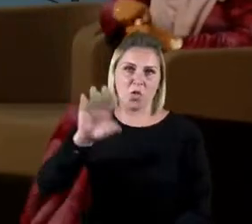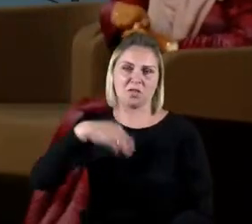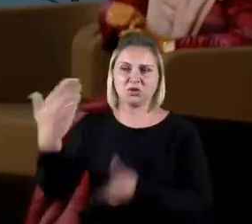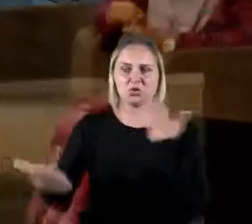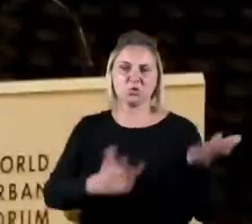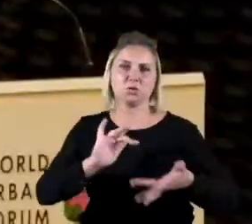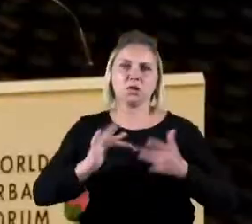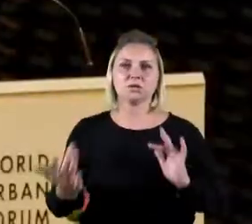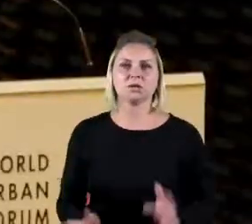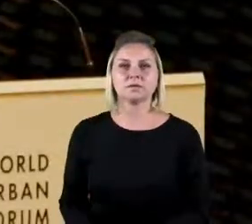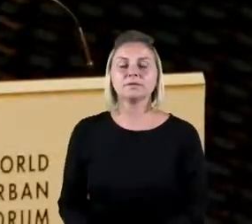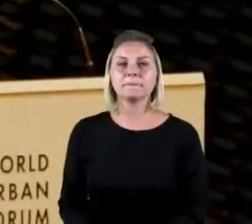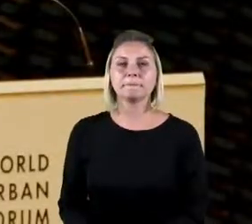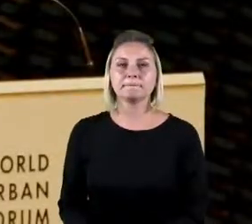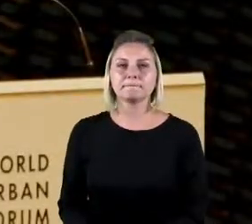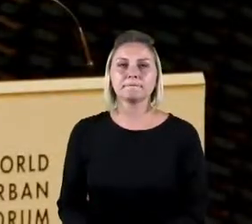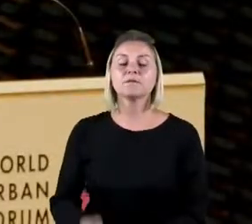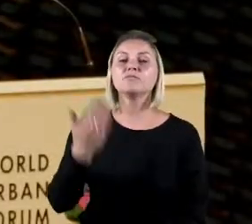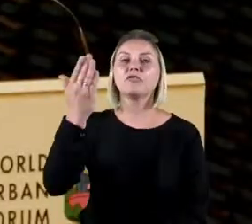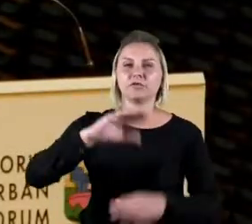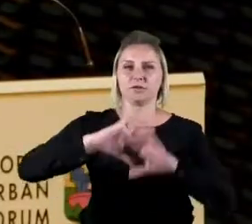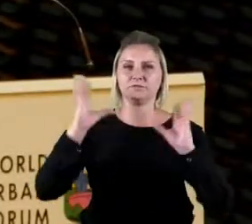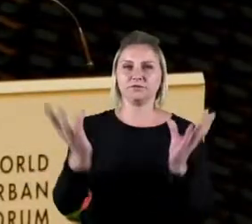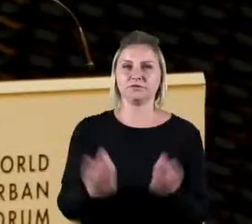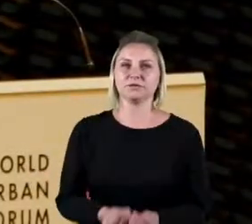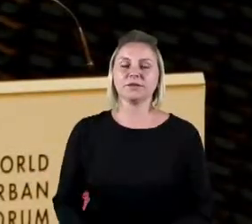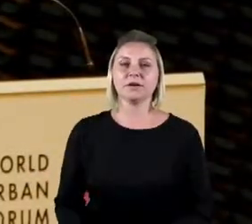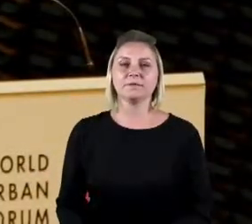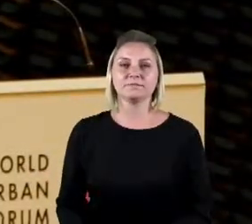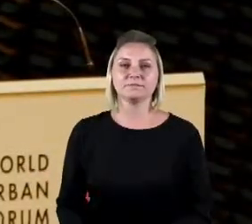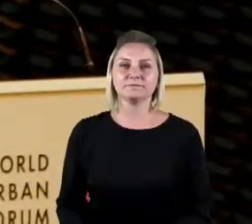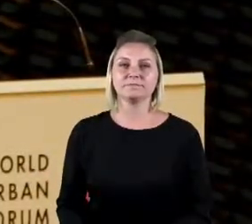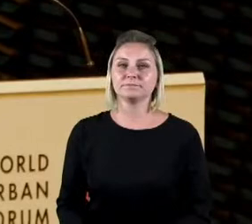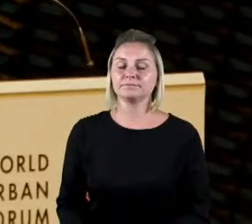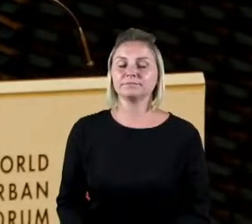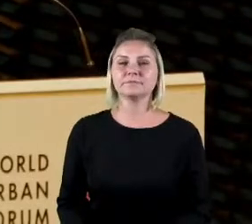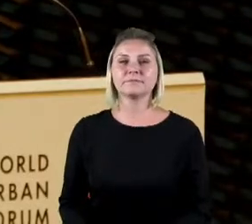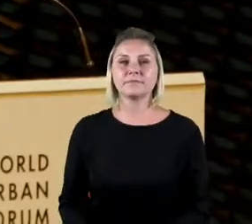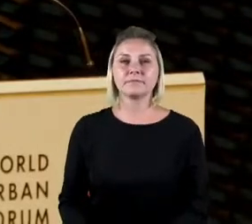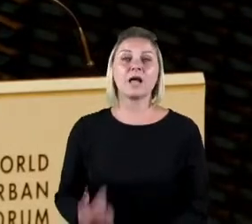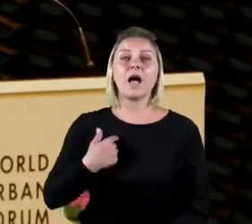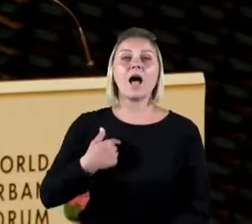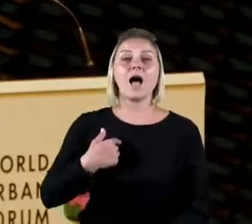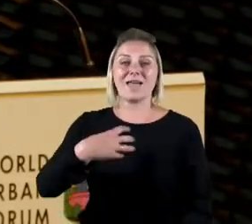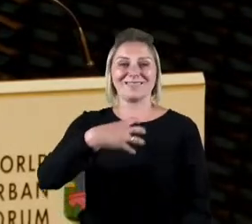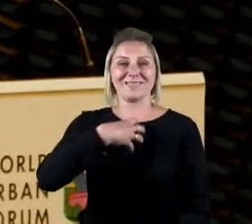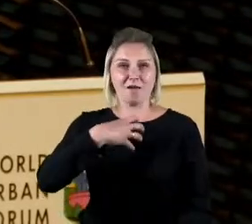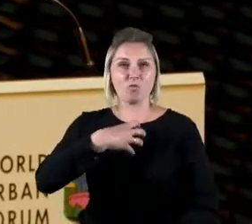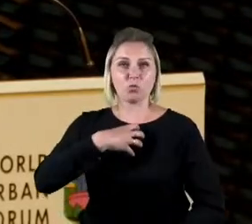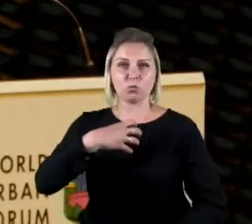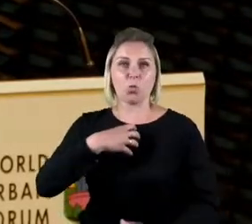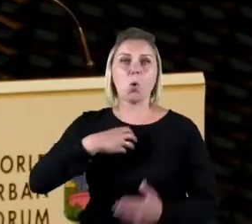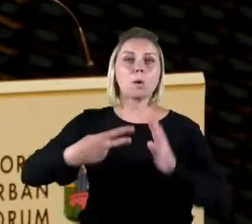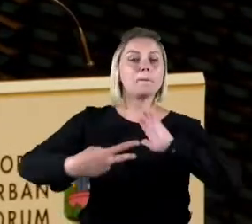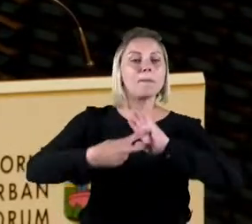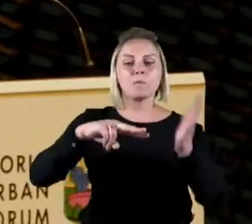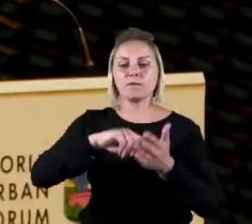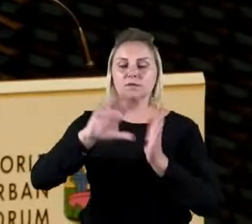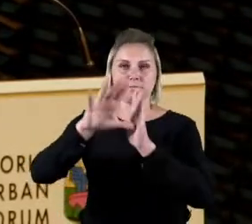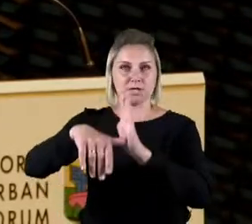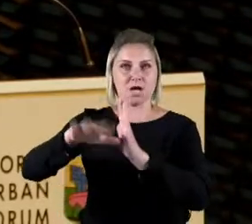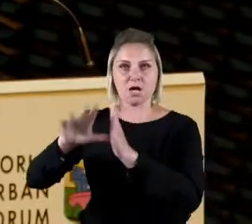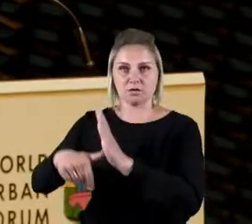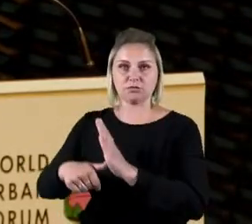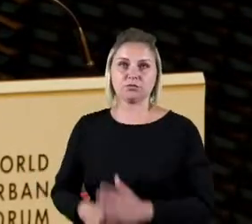much. Hi, everyone. I'm Sergio Lopez. I'm the Director of Planning of Department of Medellin, Colombia.